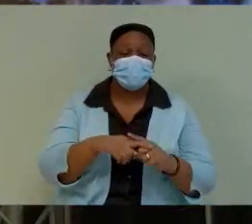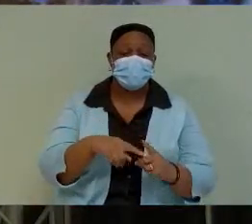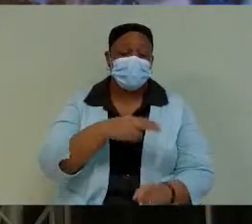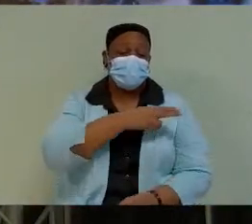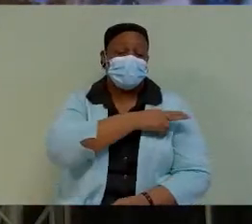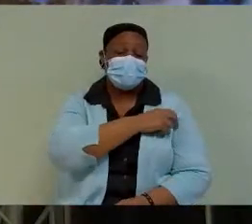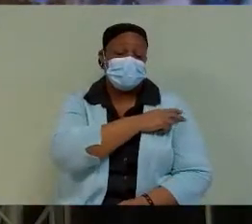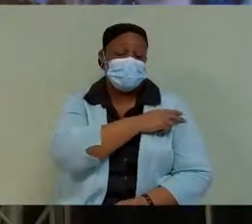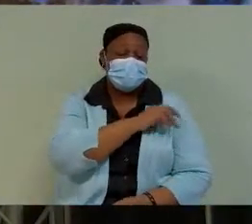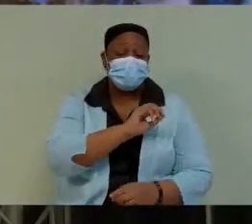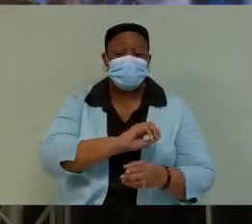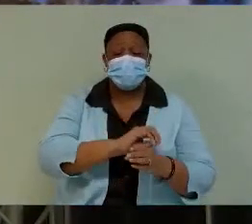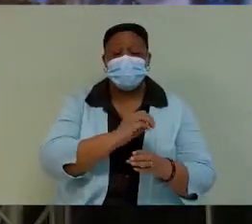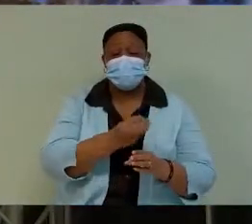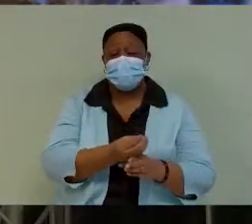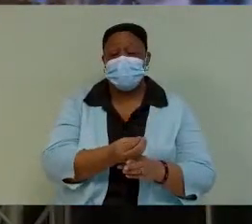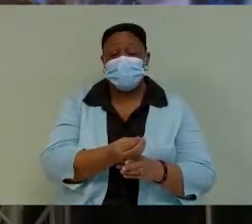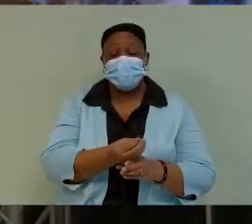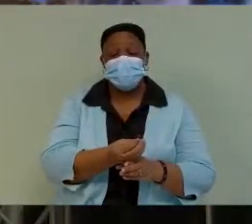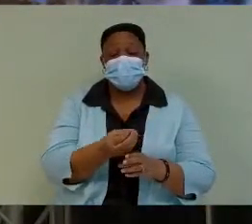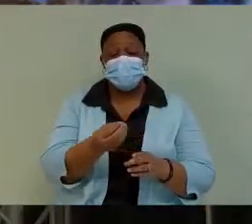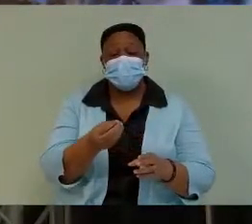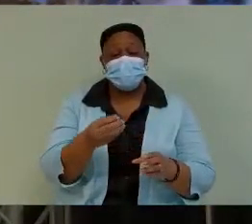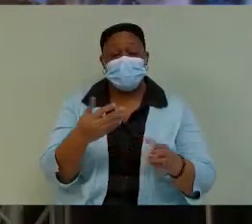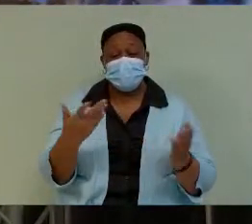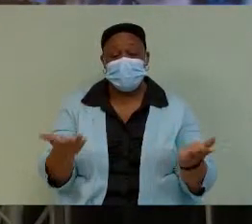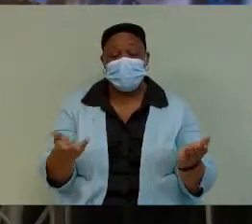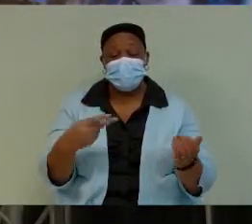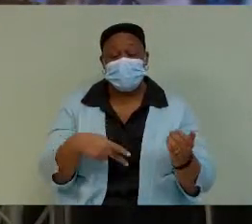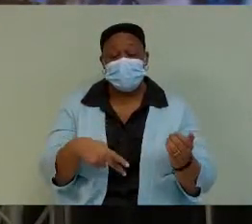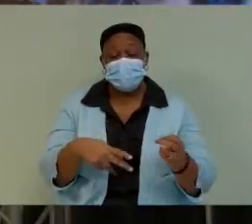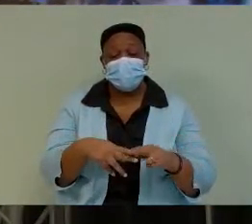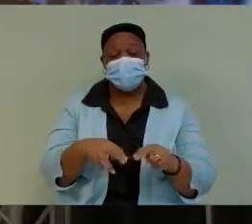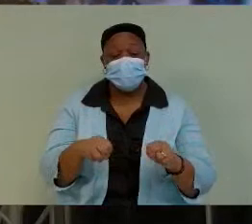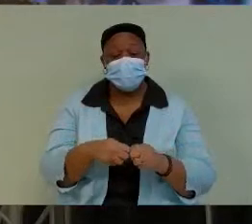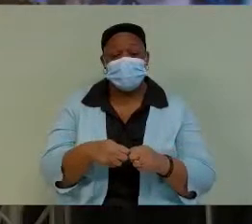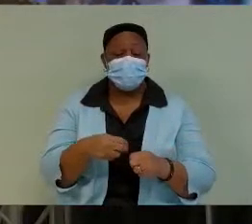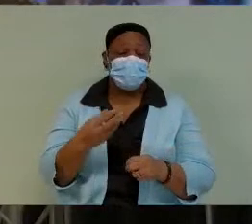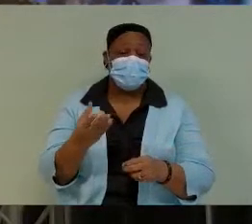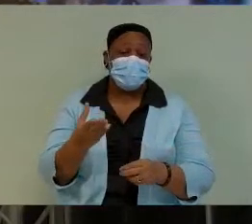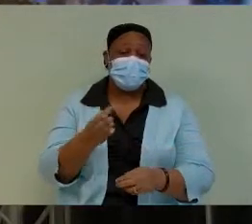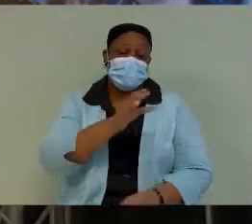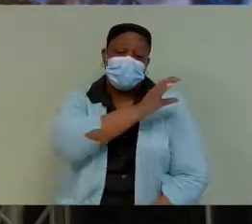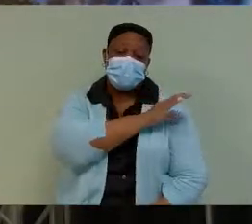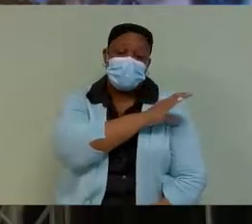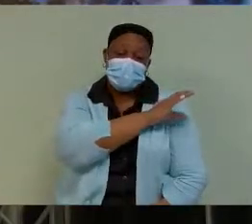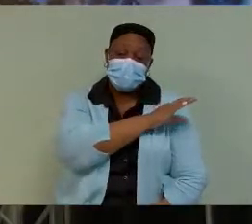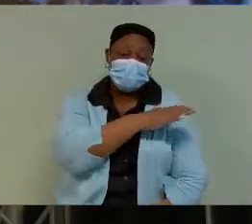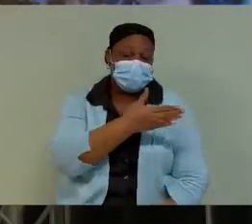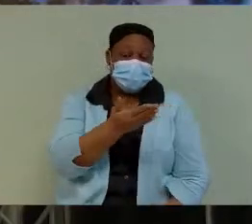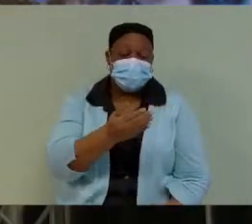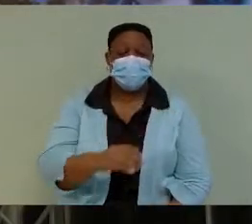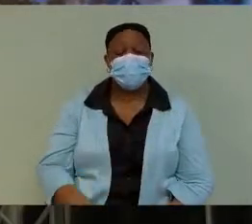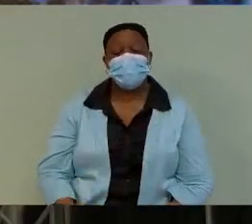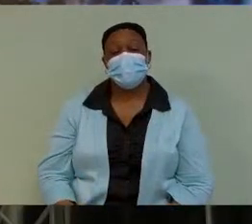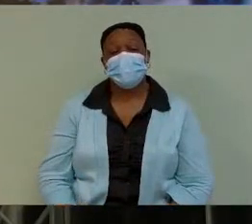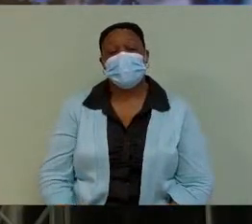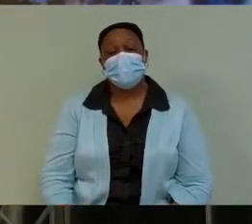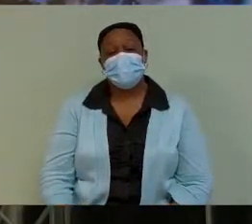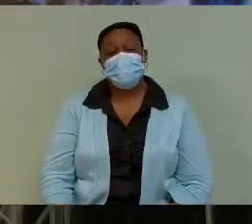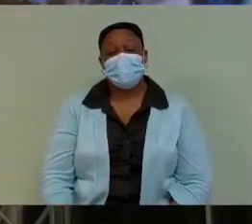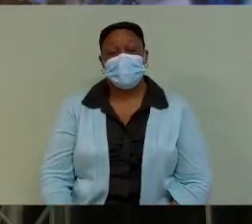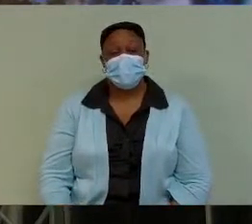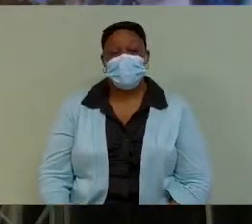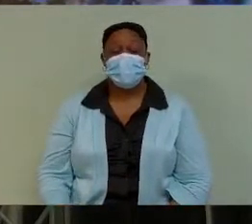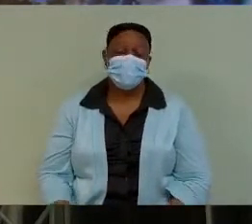our hospitals here in St. Kitts or in Nevis or the health centers. And so based on that information, I